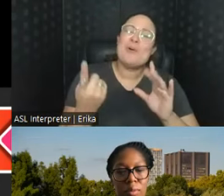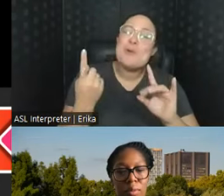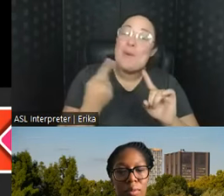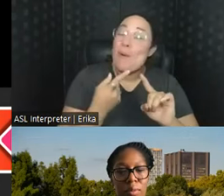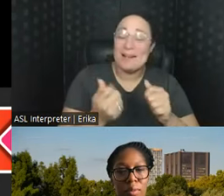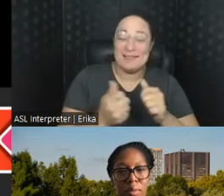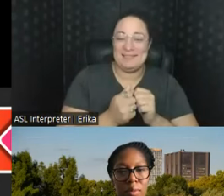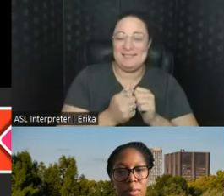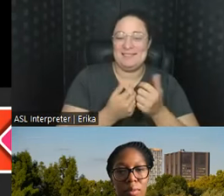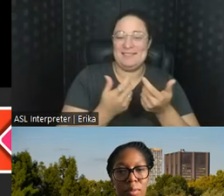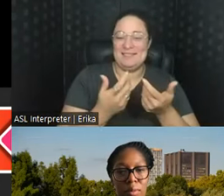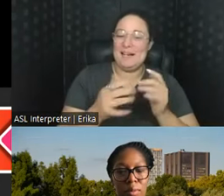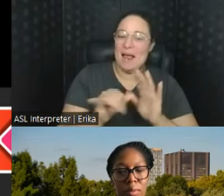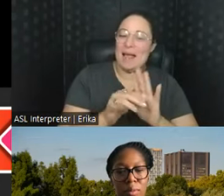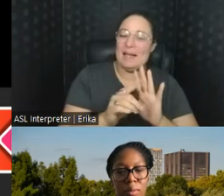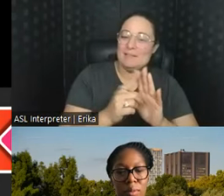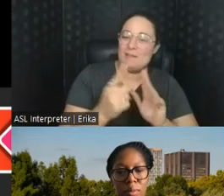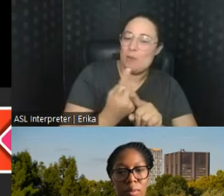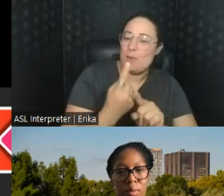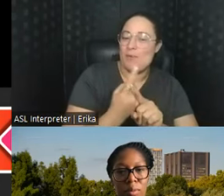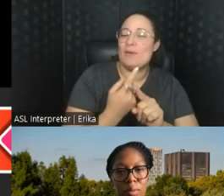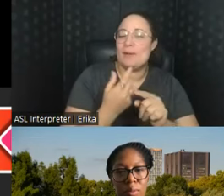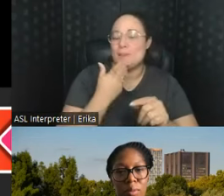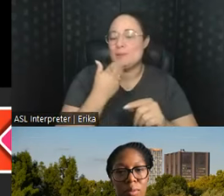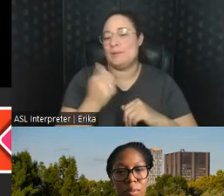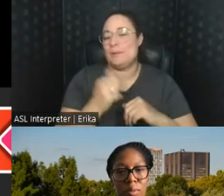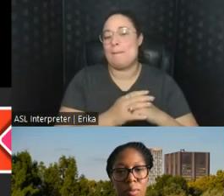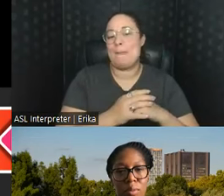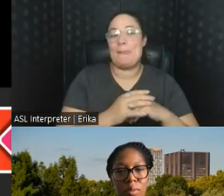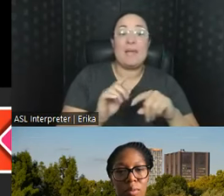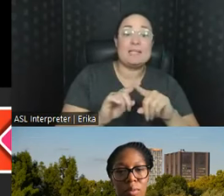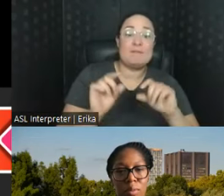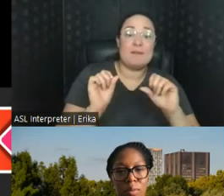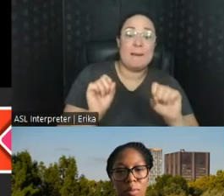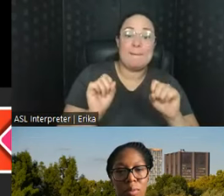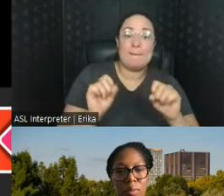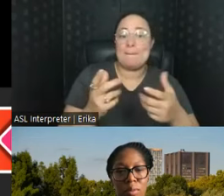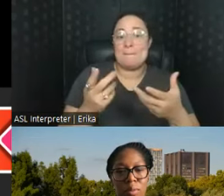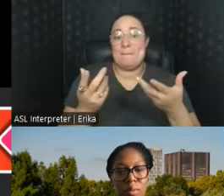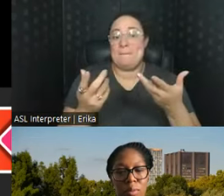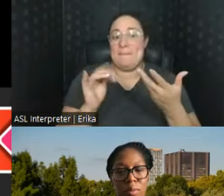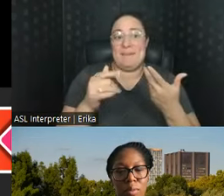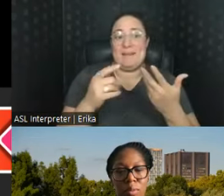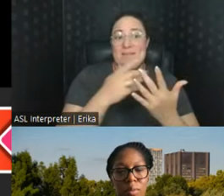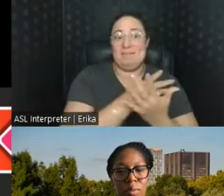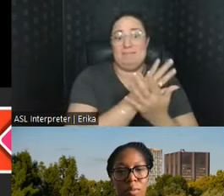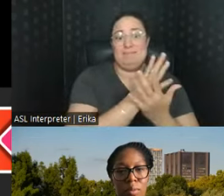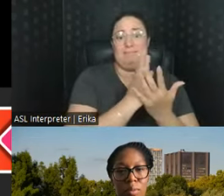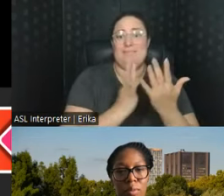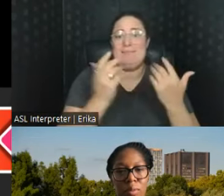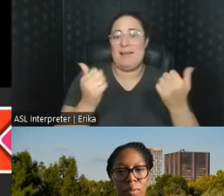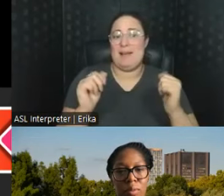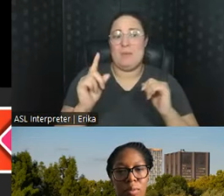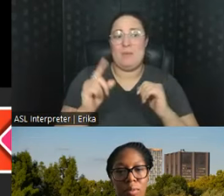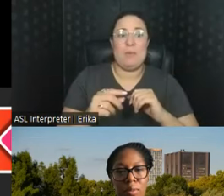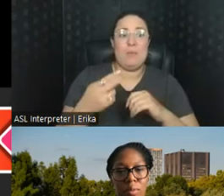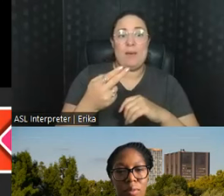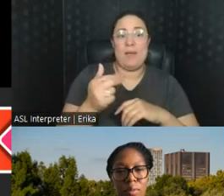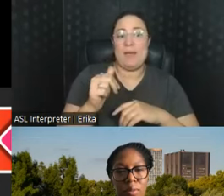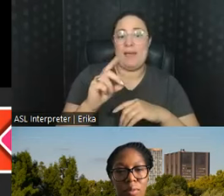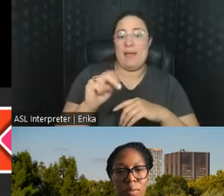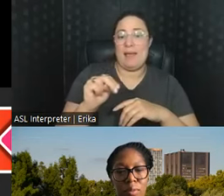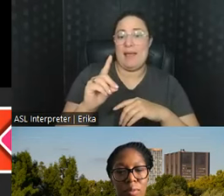and identify for what it really is. Differently abled, I mean, that can go across the board for anybody. Handicapable, I